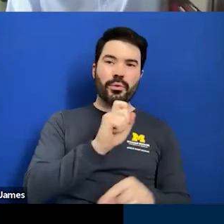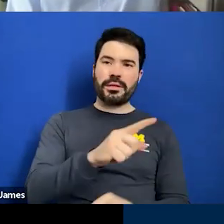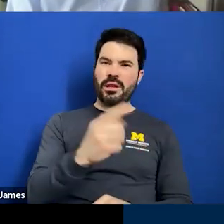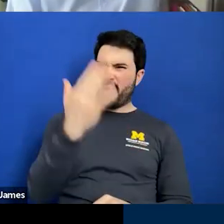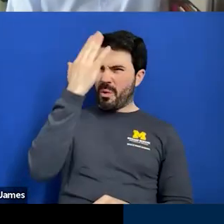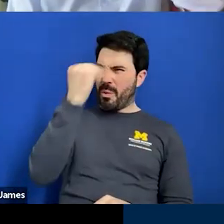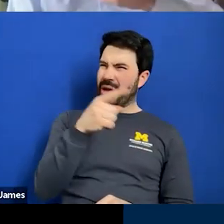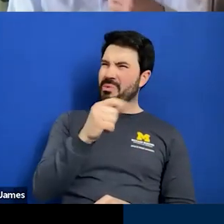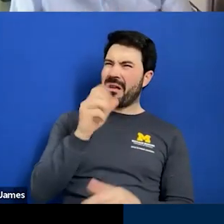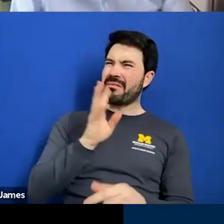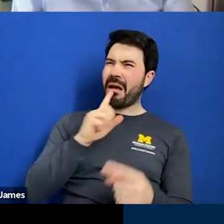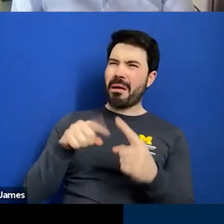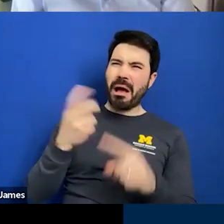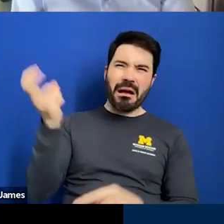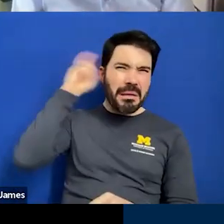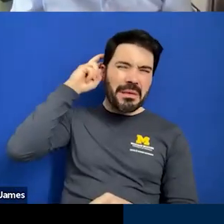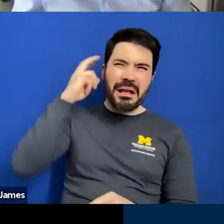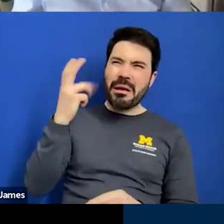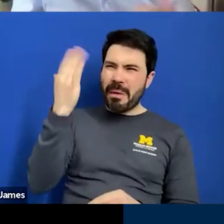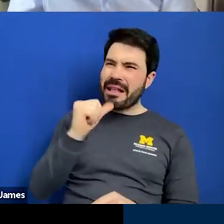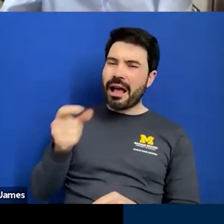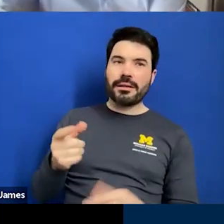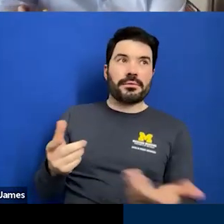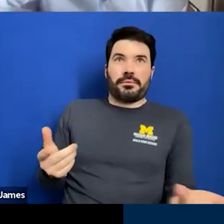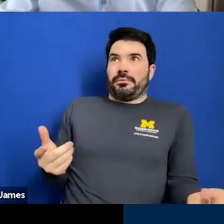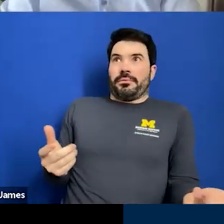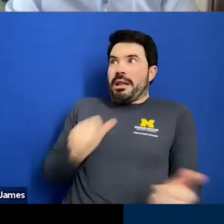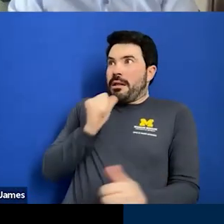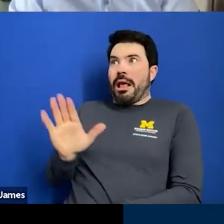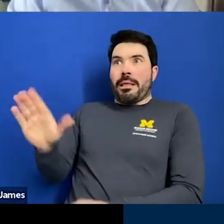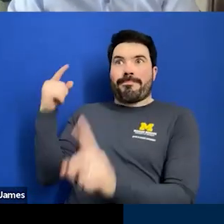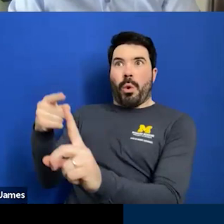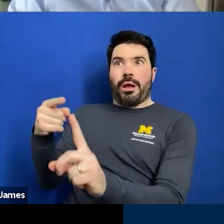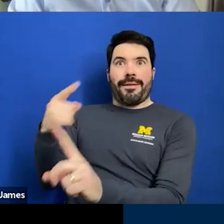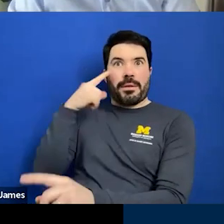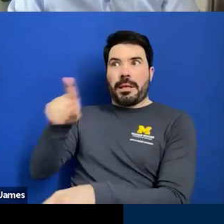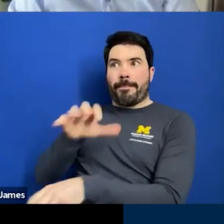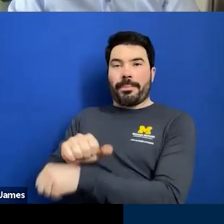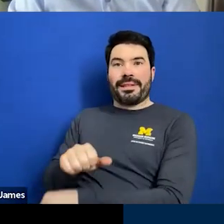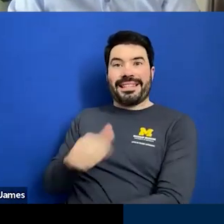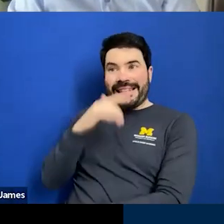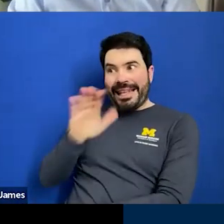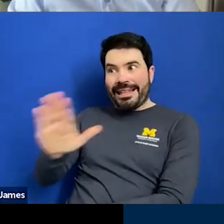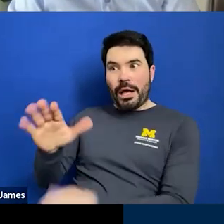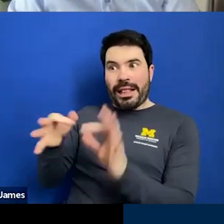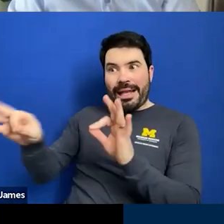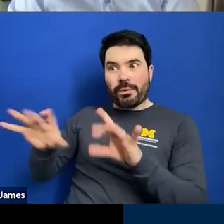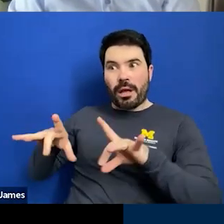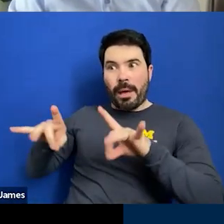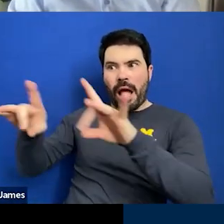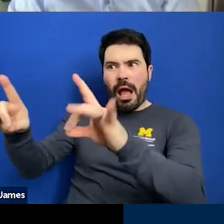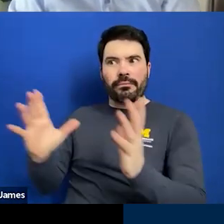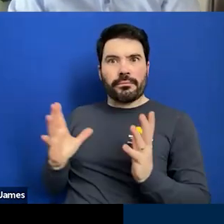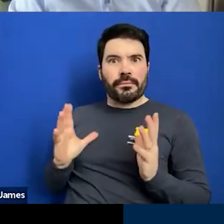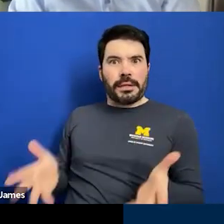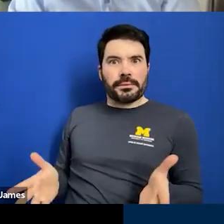didn't I bring up cochlear implant? That's not what they were there for. The kids' language development's fine, so